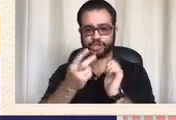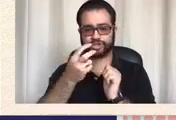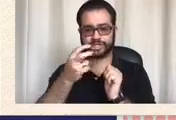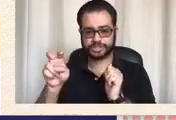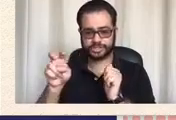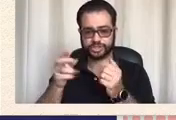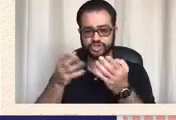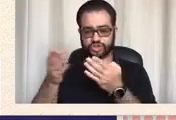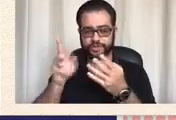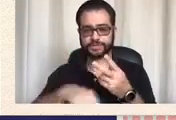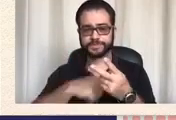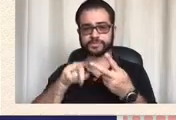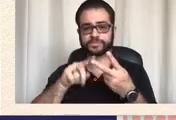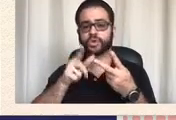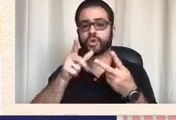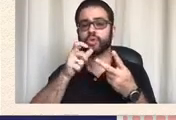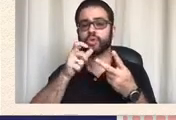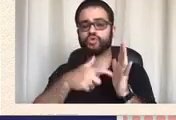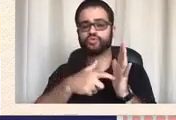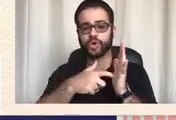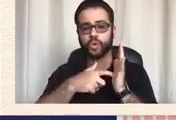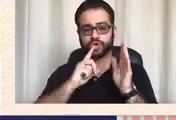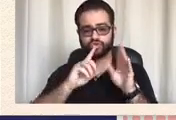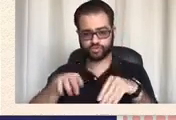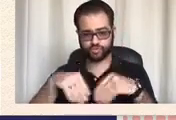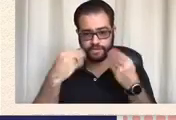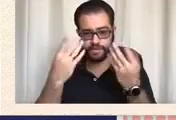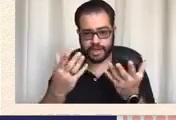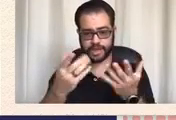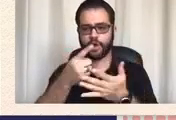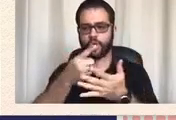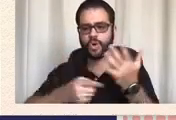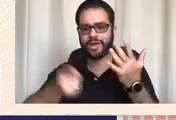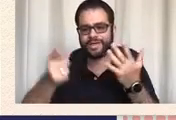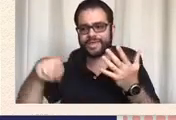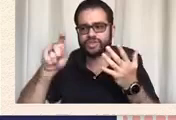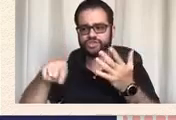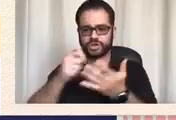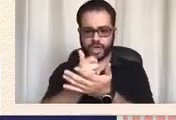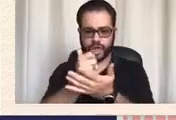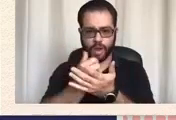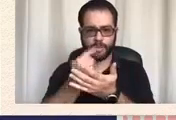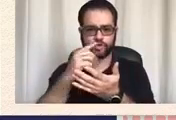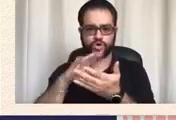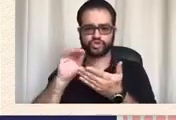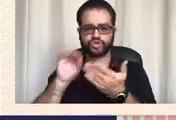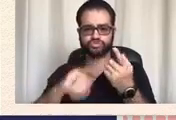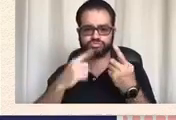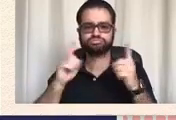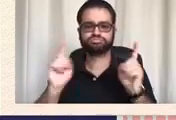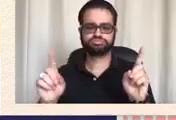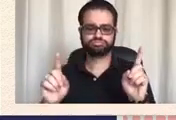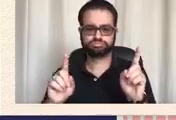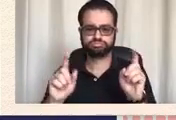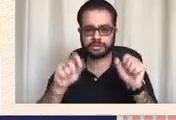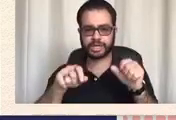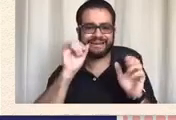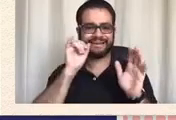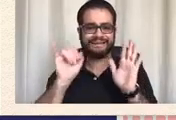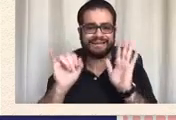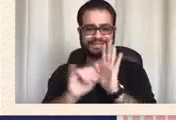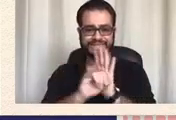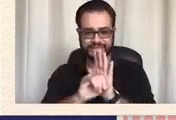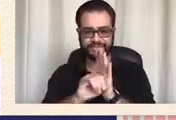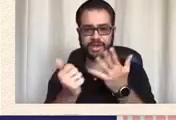to provide them, and what they should help the student accomplish. To be able to identify priority issues to